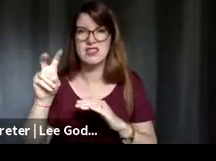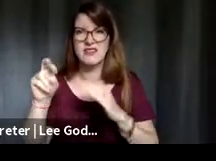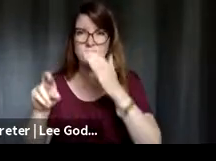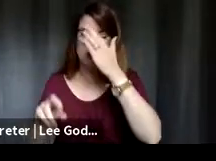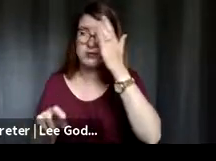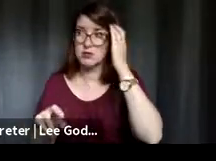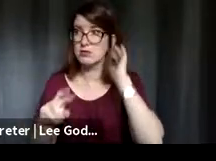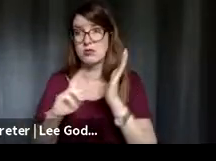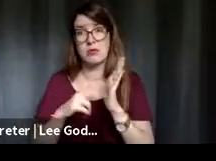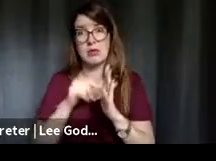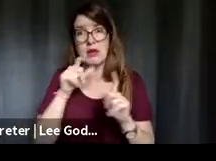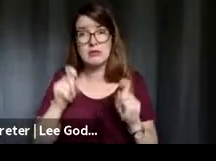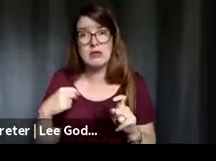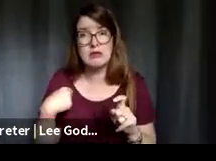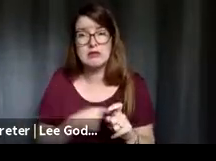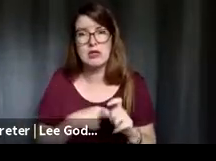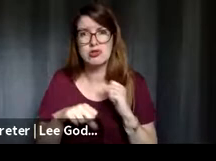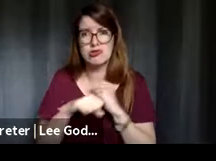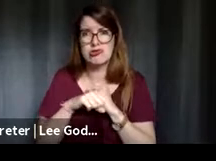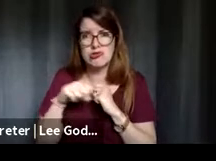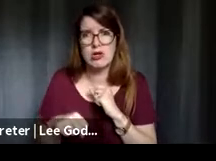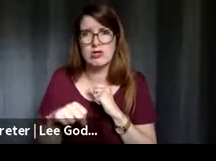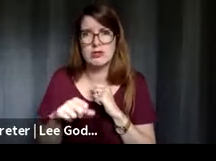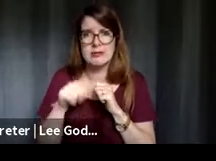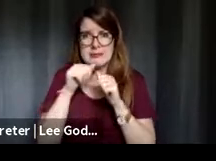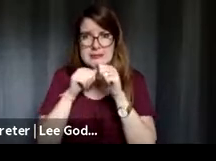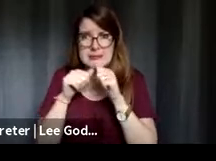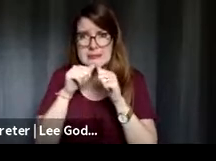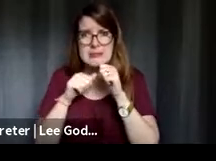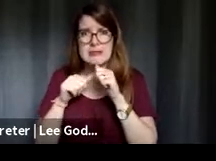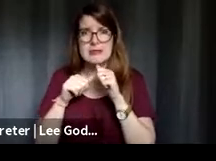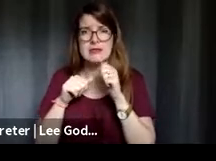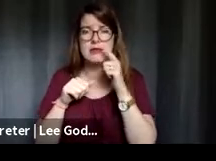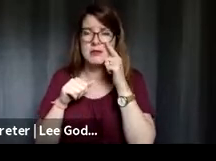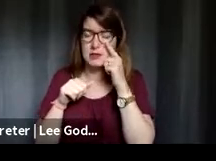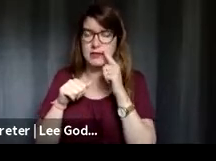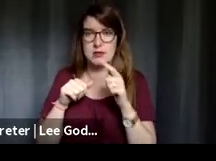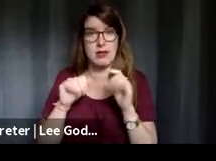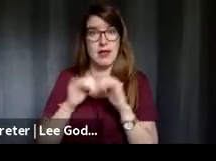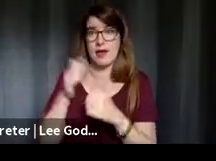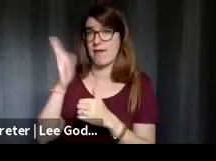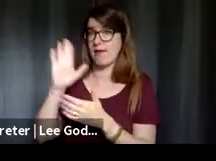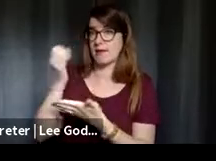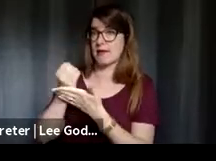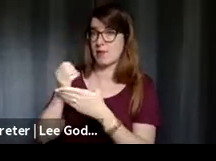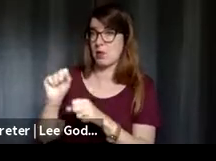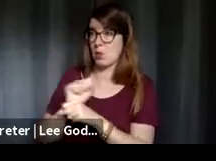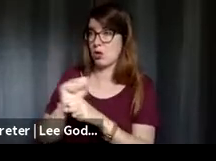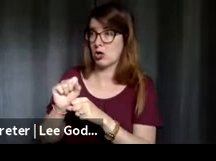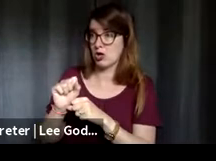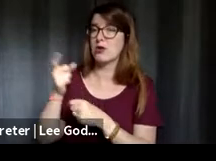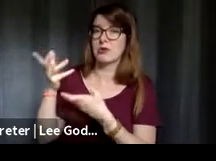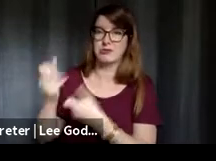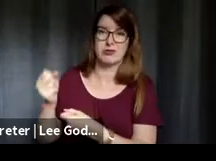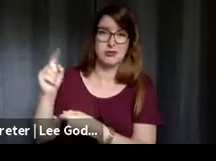and stretch us, because the way God's economy works is you go first, you trust first, and then you see him